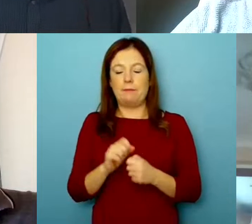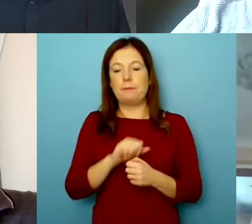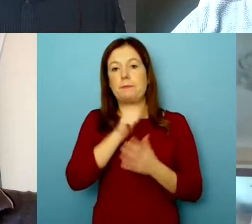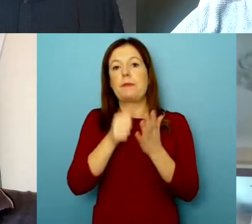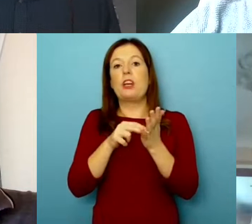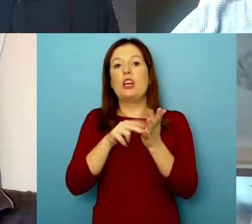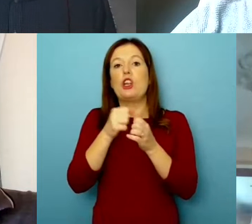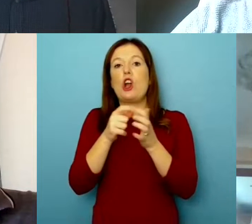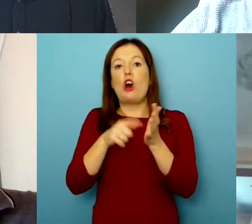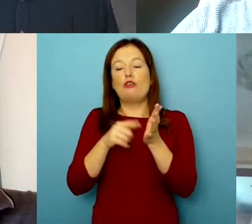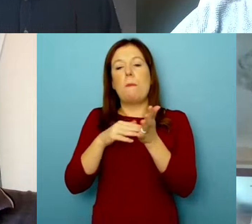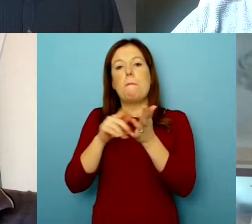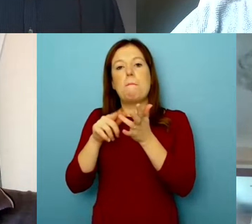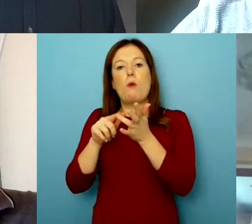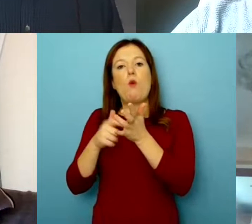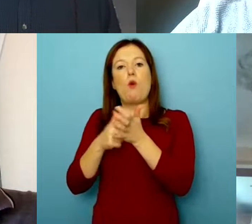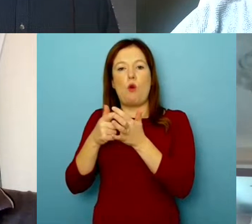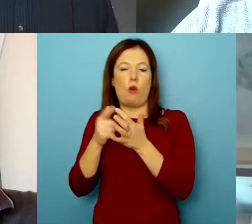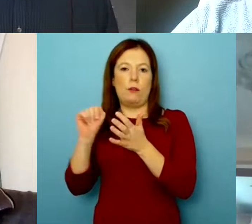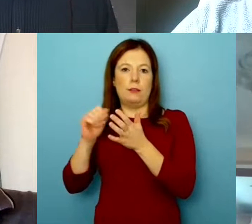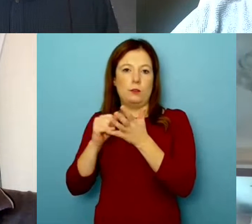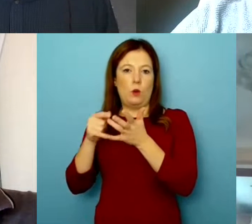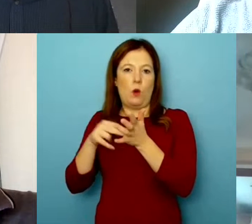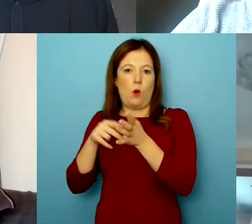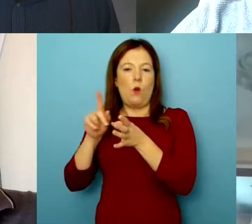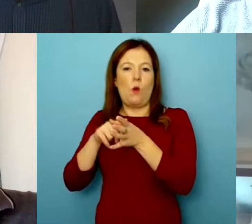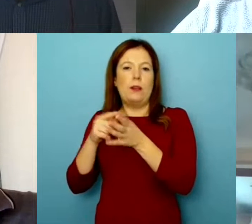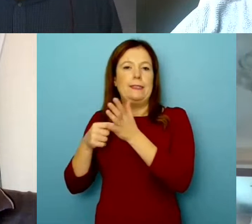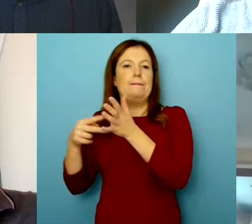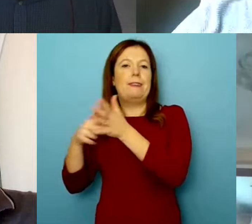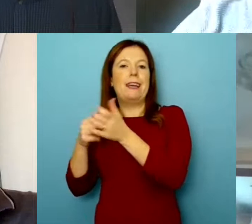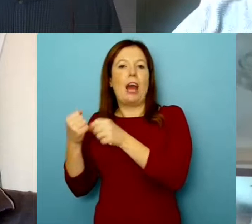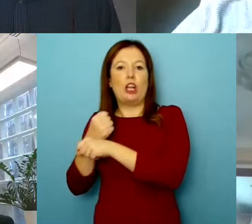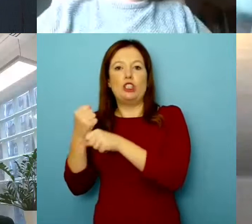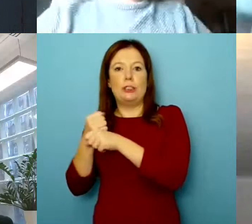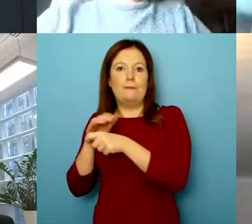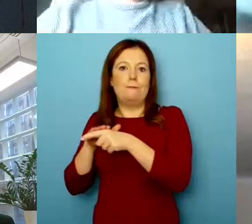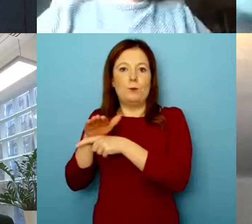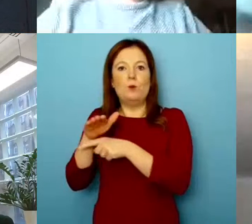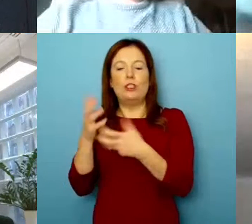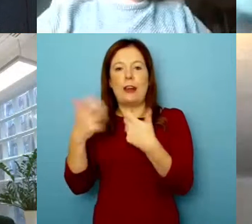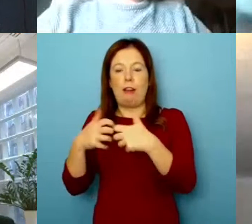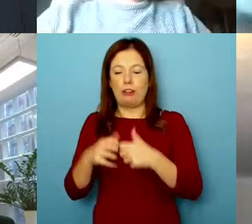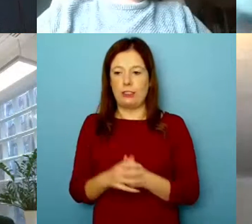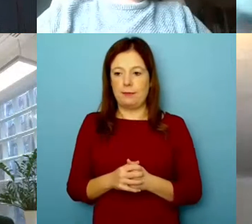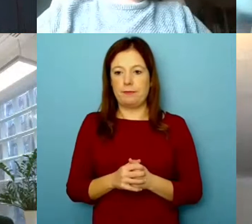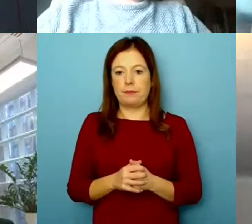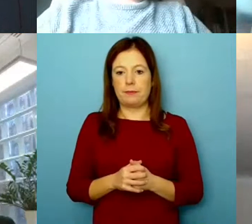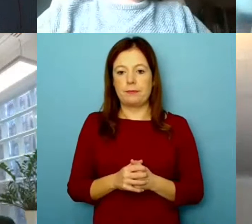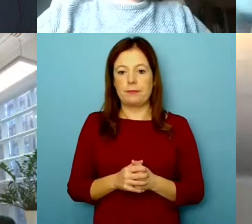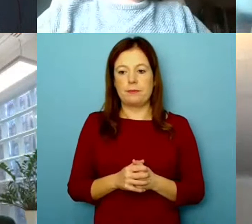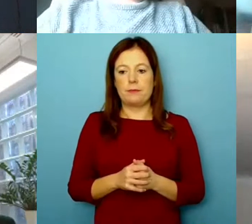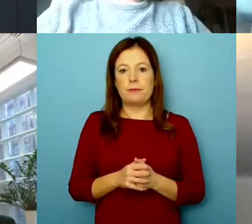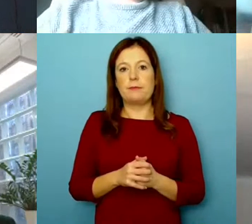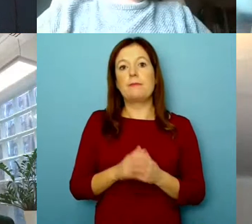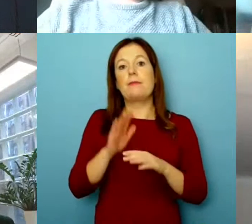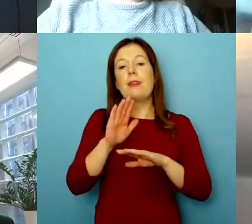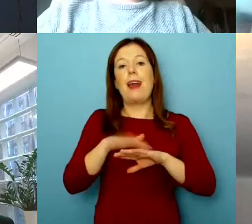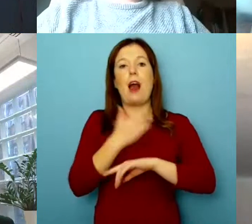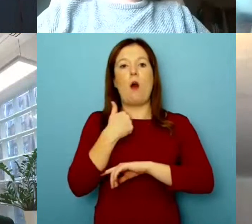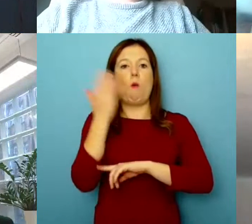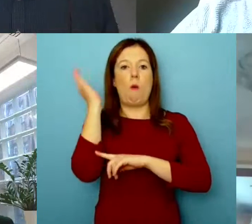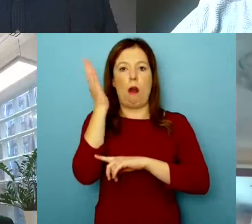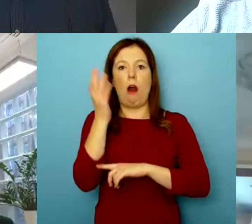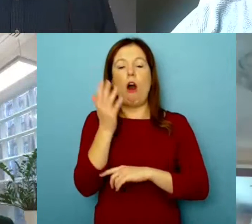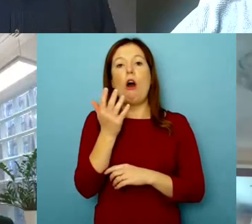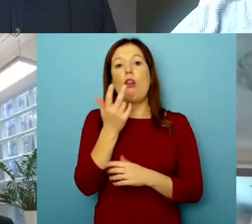Moore, my colleague from Sony Europe, working in TV engineering, who looks into future technologies. The session is just 30 minutes. We have 10